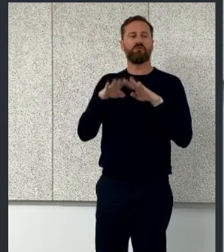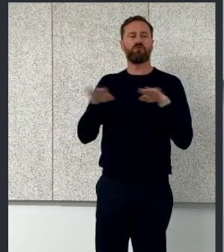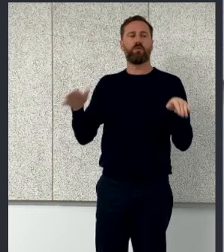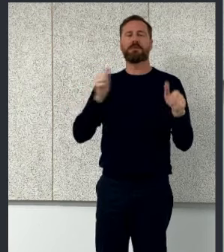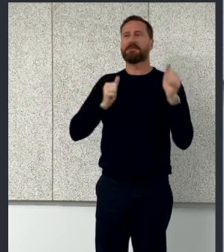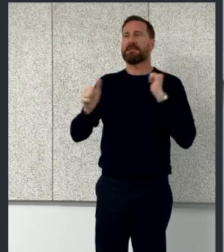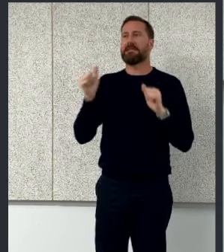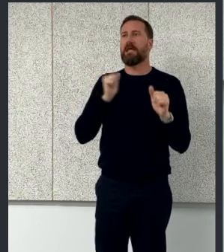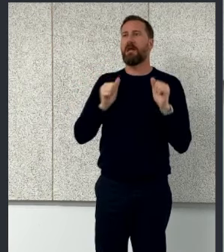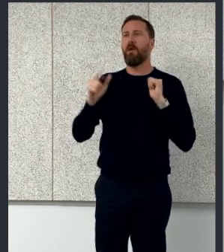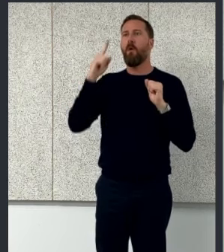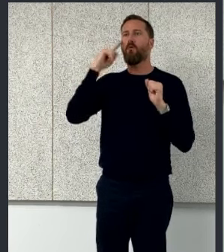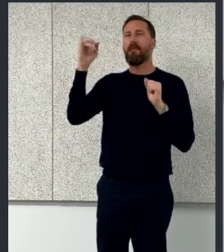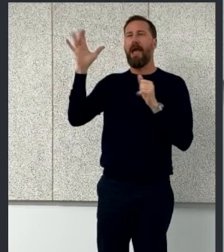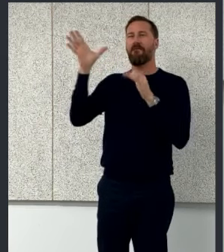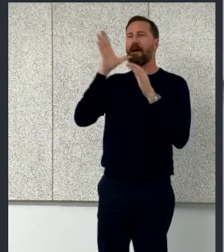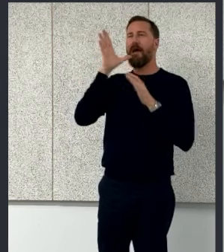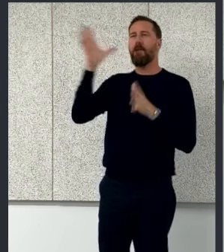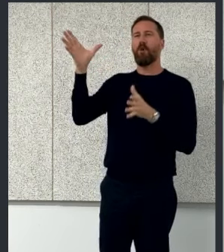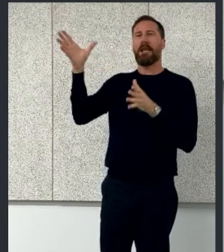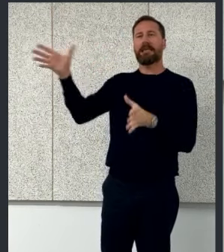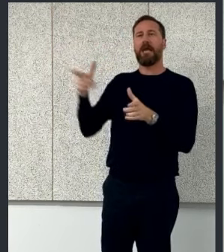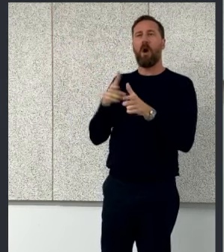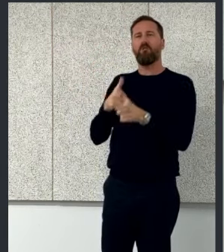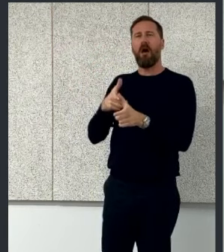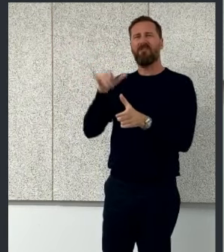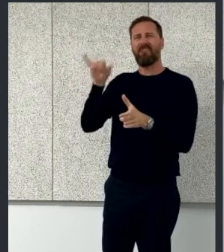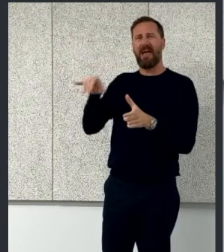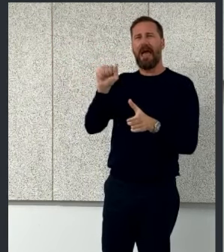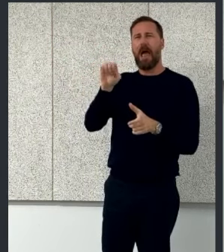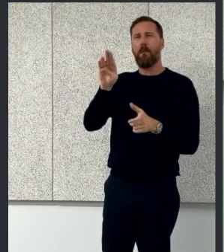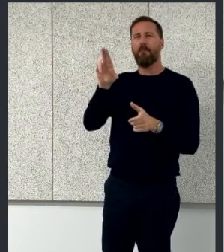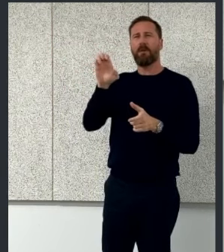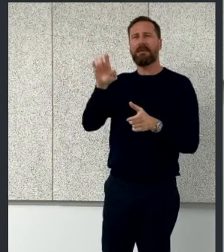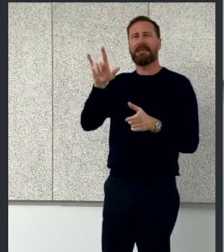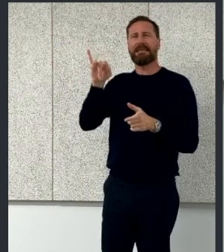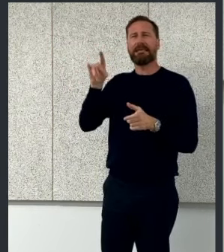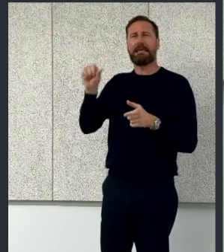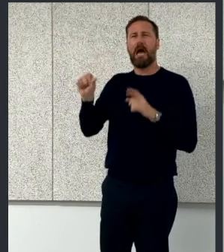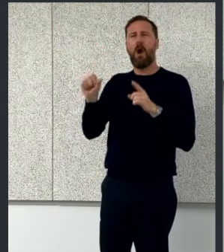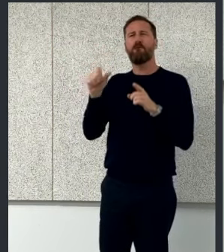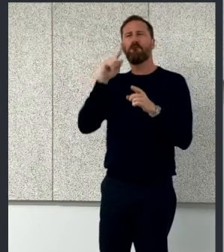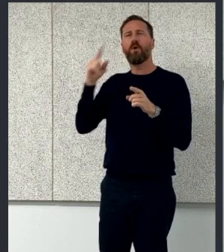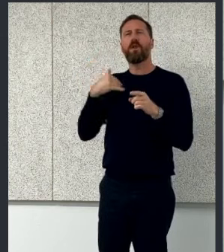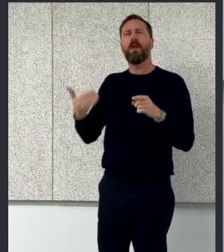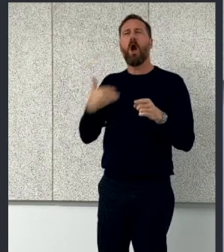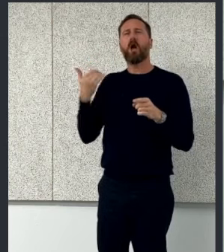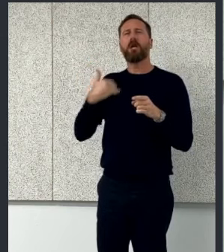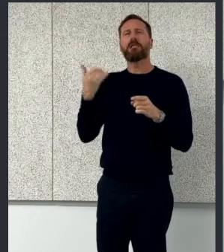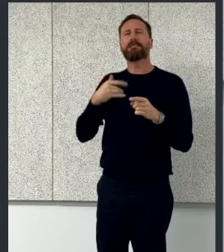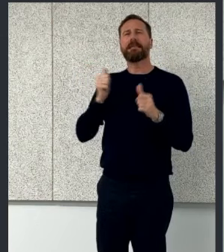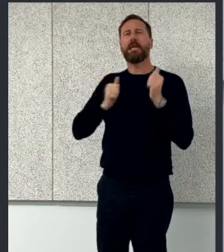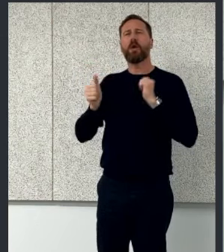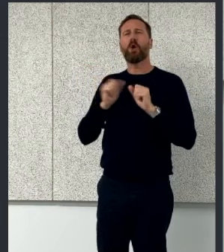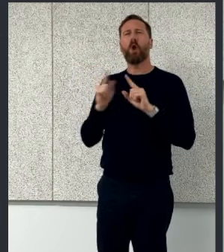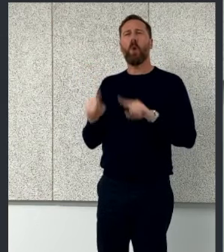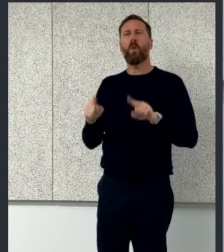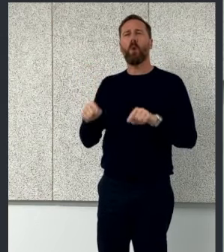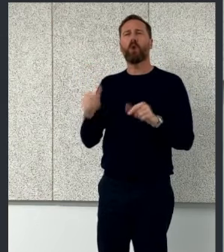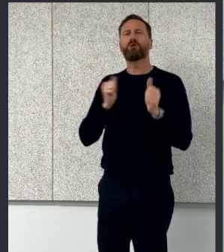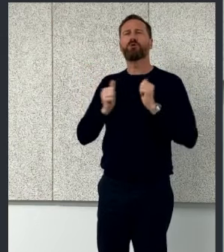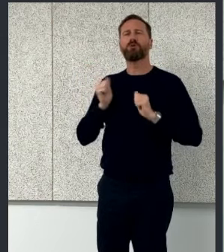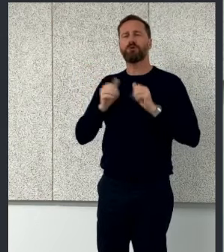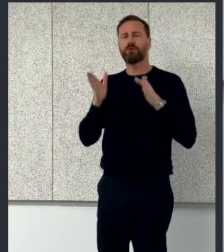Core Abuelita Run, which was for their youngest theater goers. And it was in